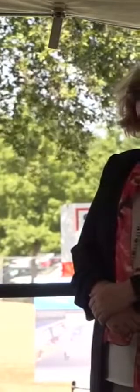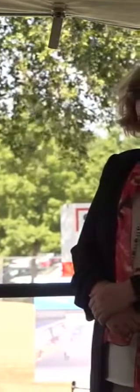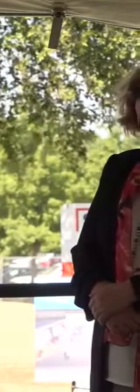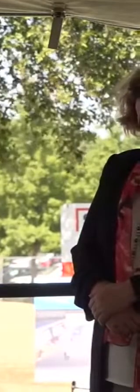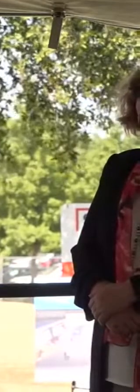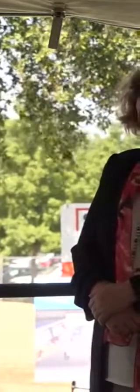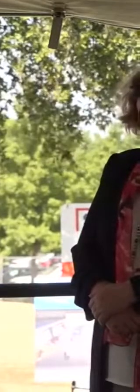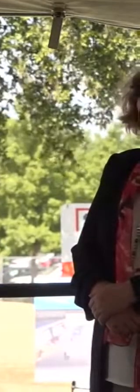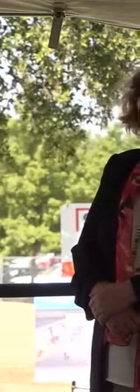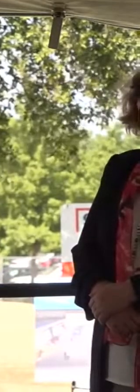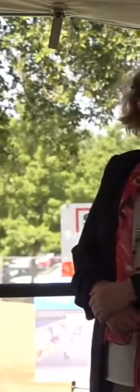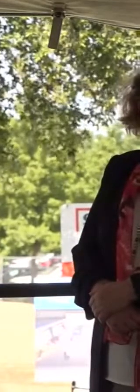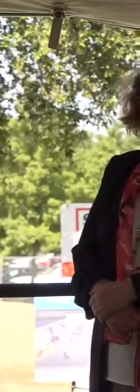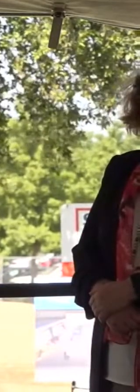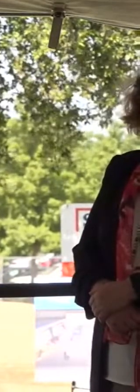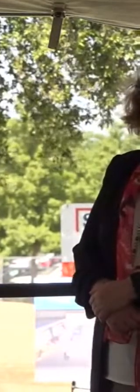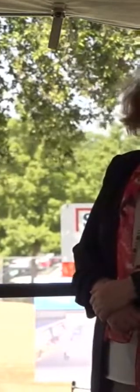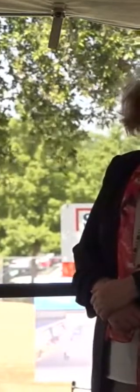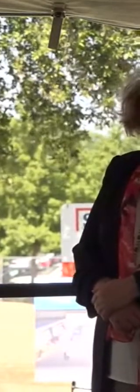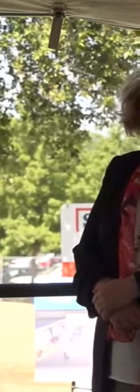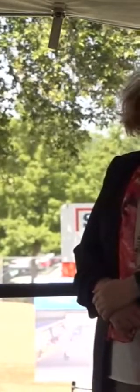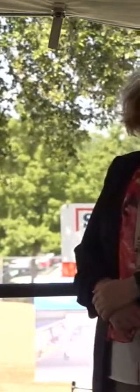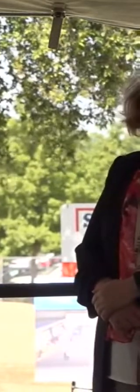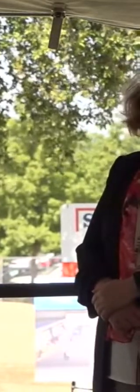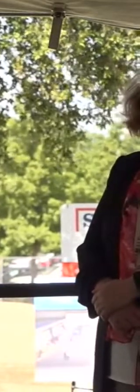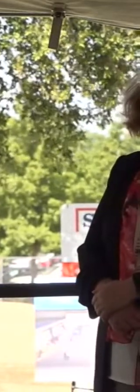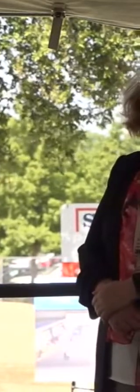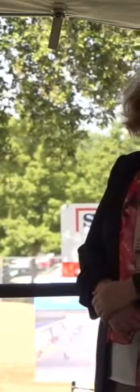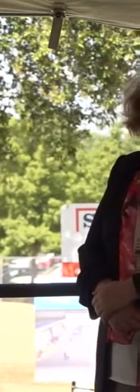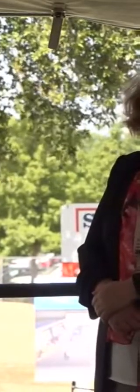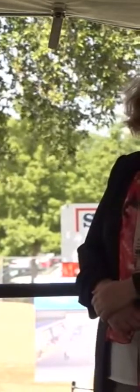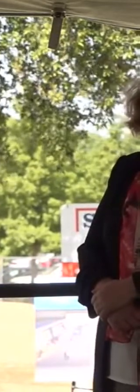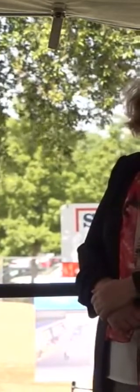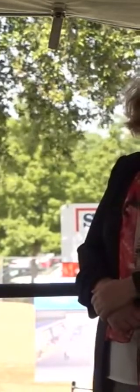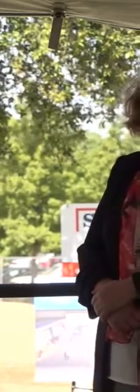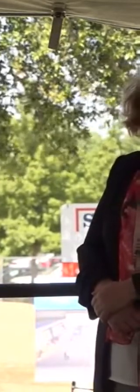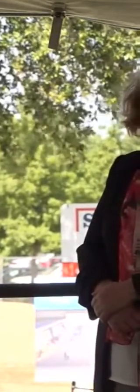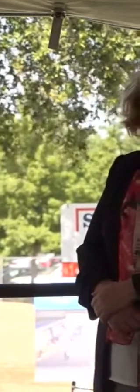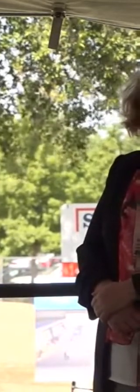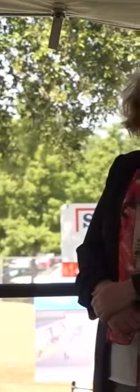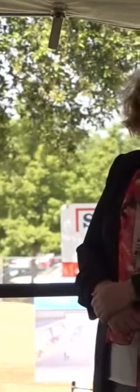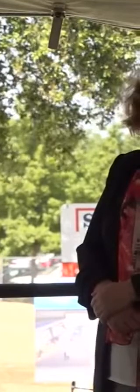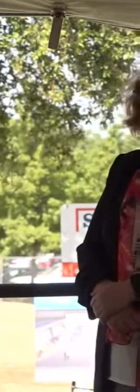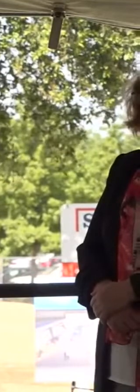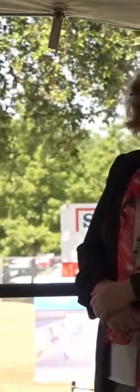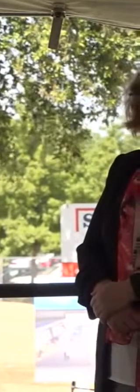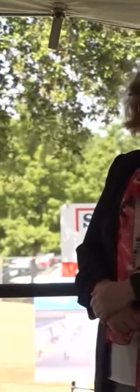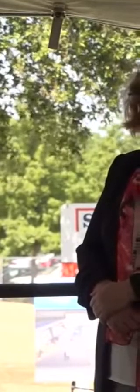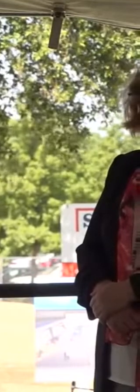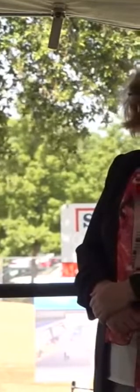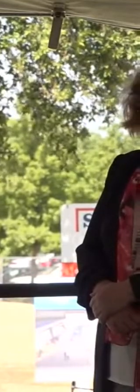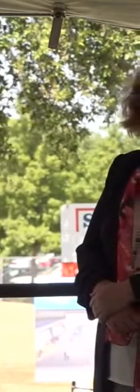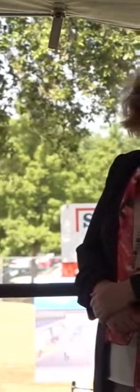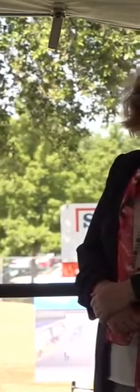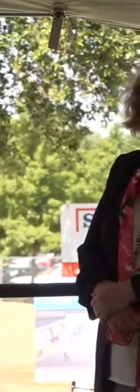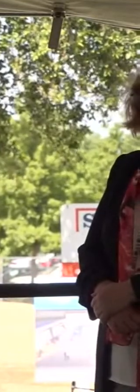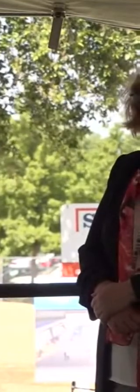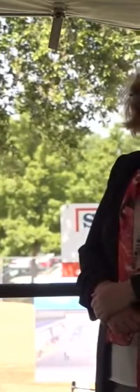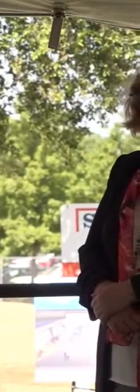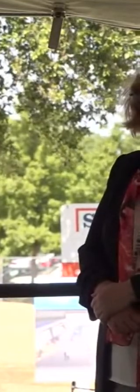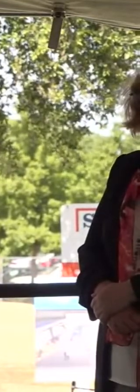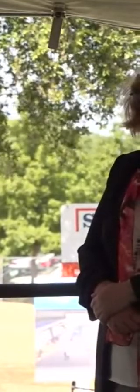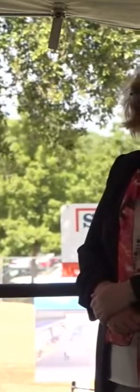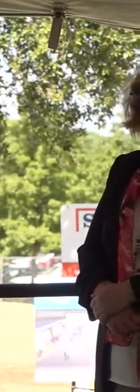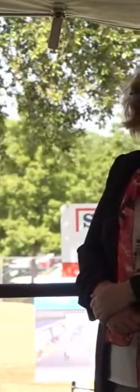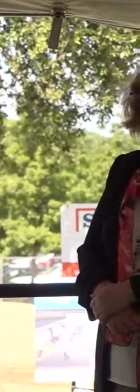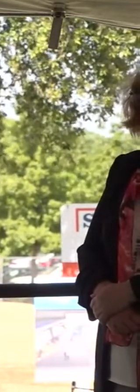to continually work with the district, work with education to better the lives of all the residents, not just in Clovis, but